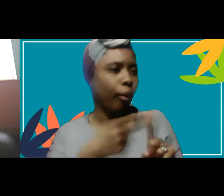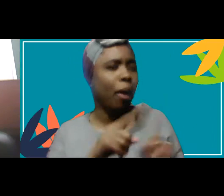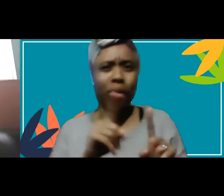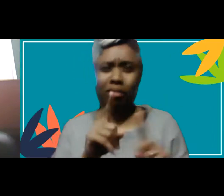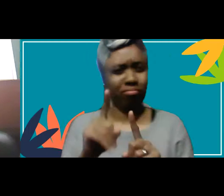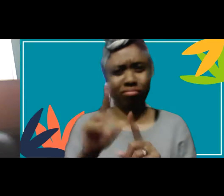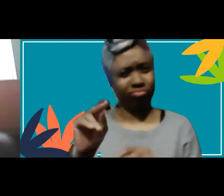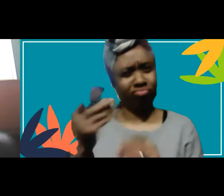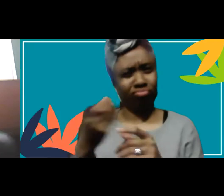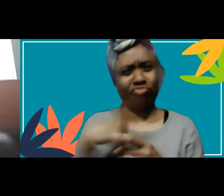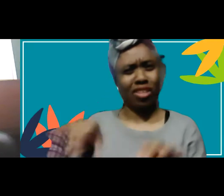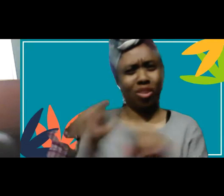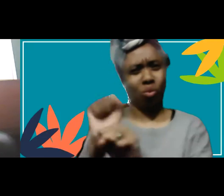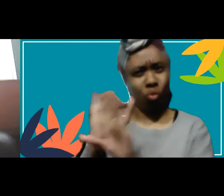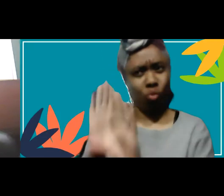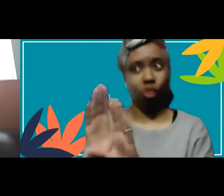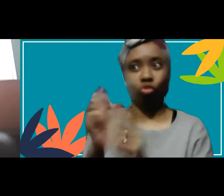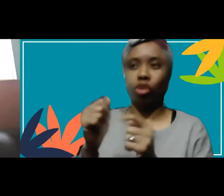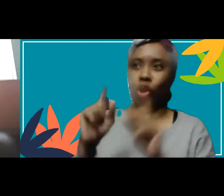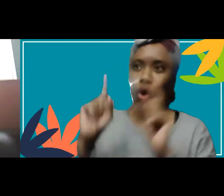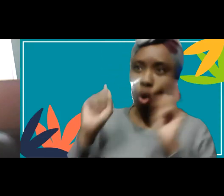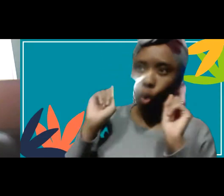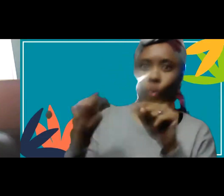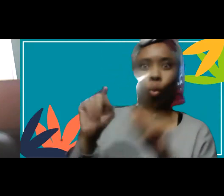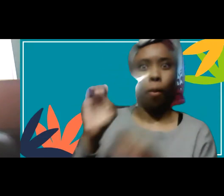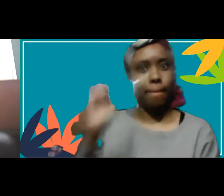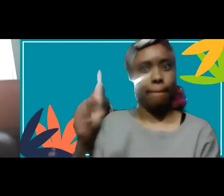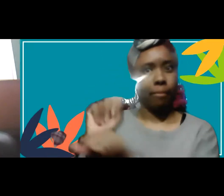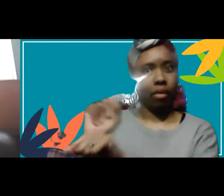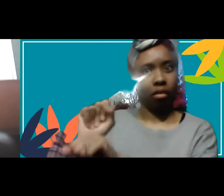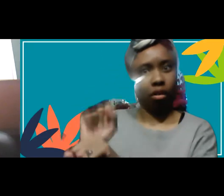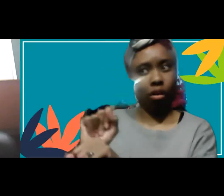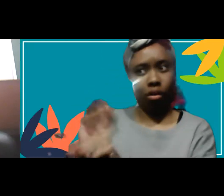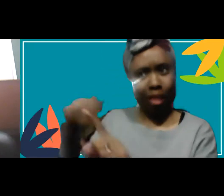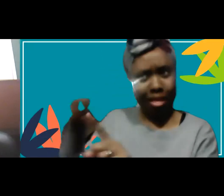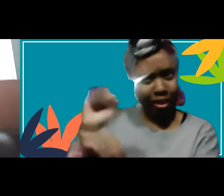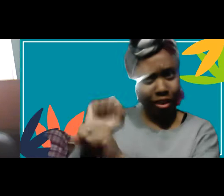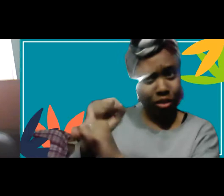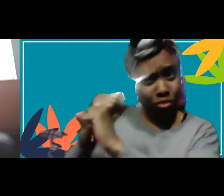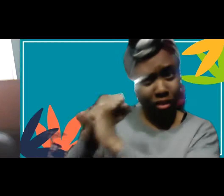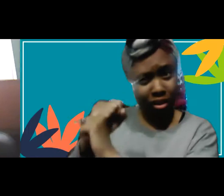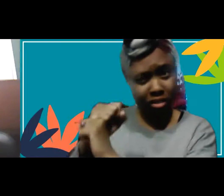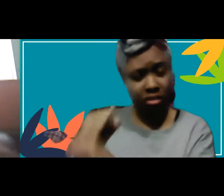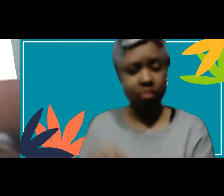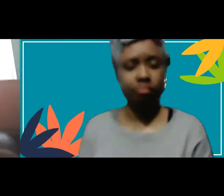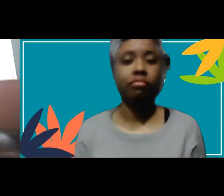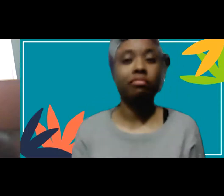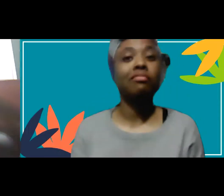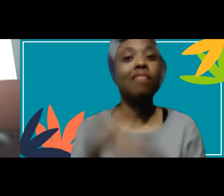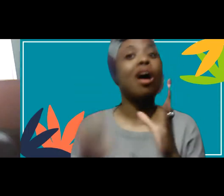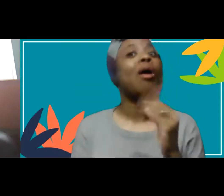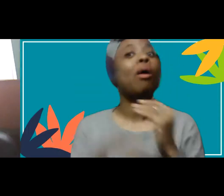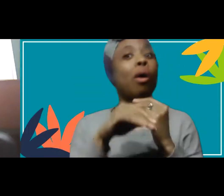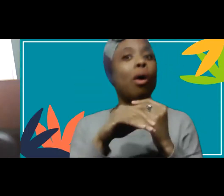who are trying to go back to work or working right now, and they too need protections. The other thing I'll add is we just got an